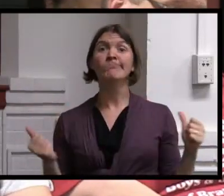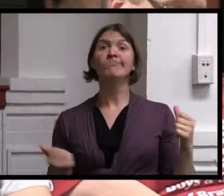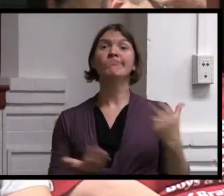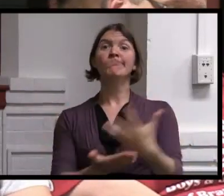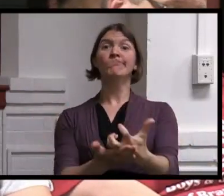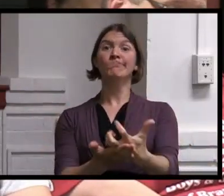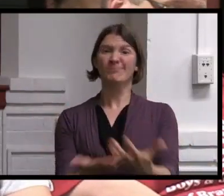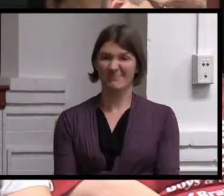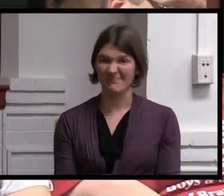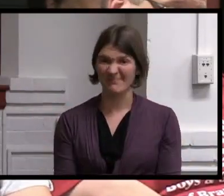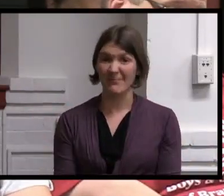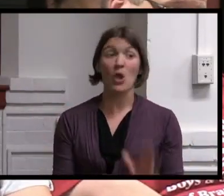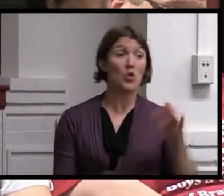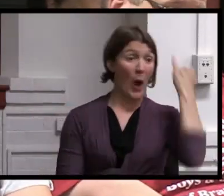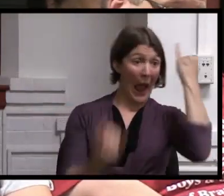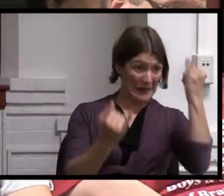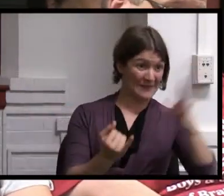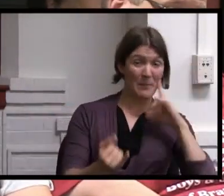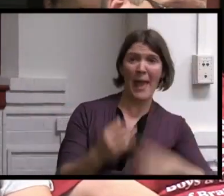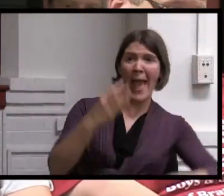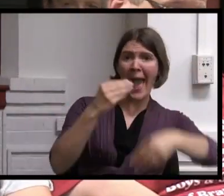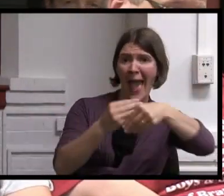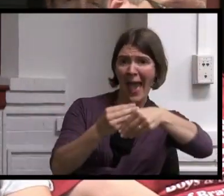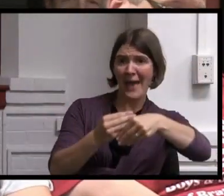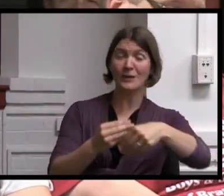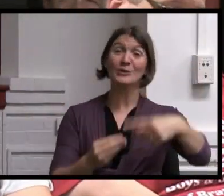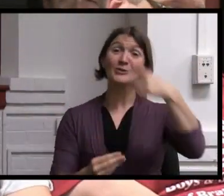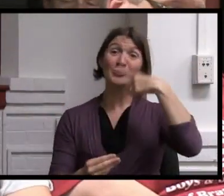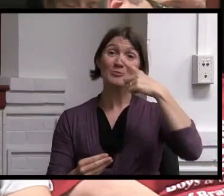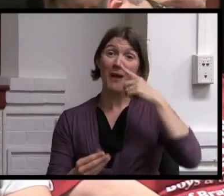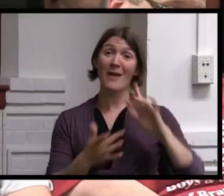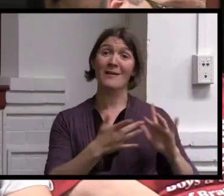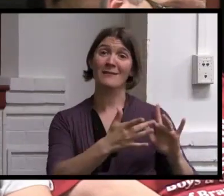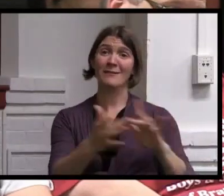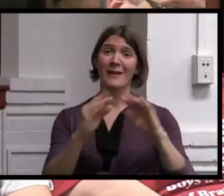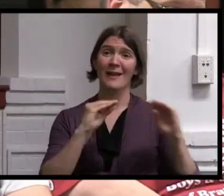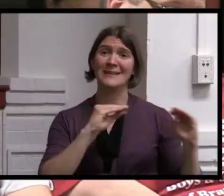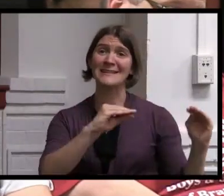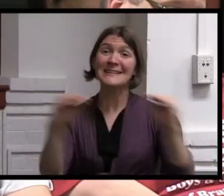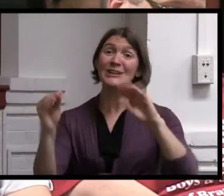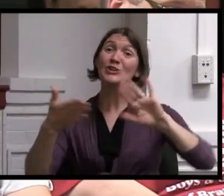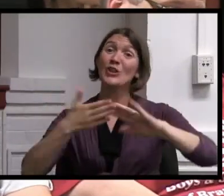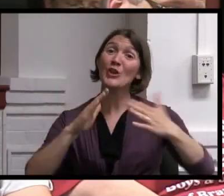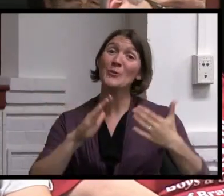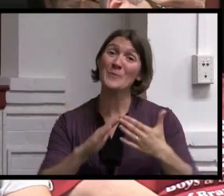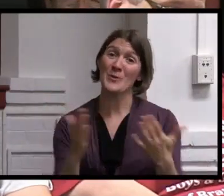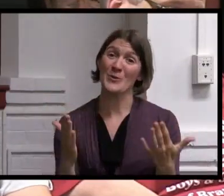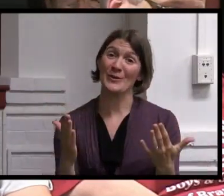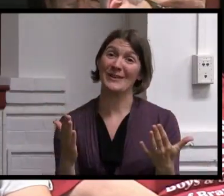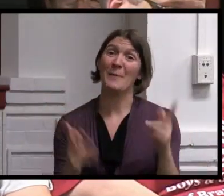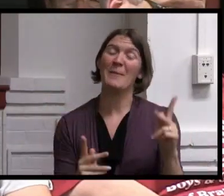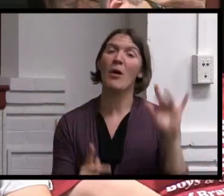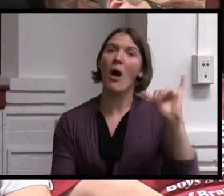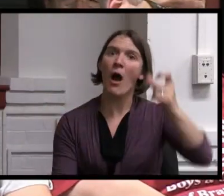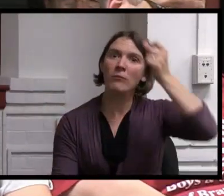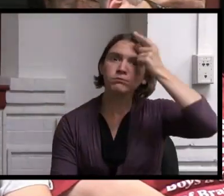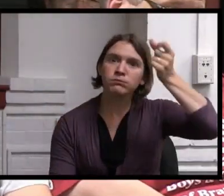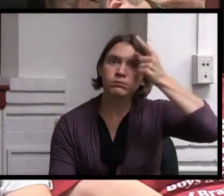your great ideas, I'd like to see maybe some outreach to the communities for people to get an idea